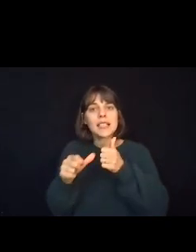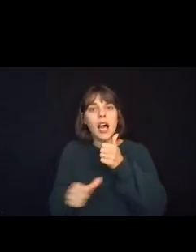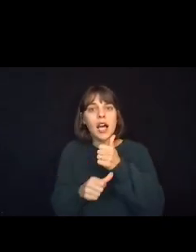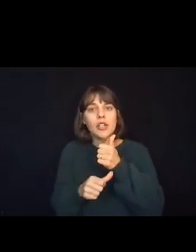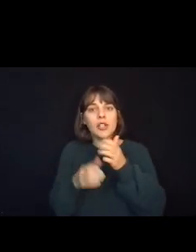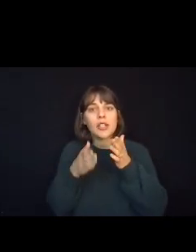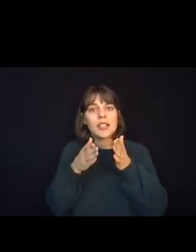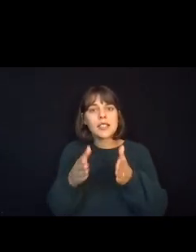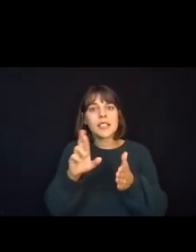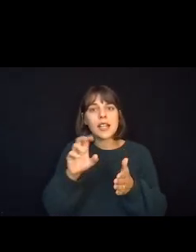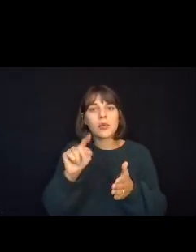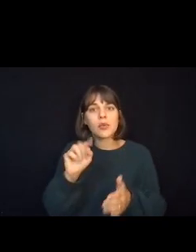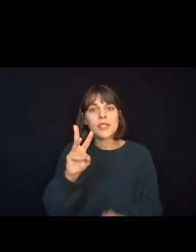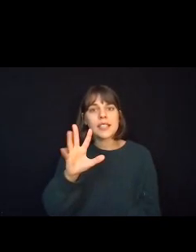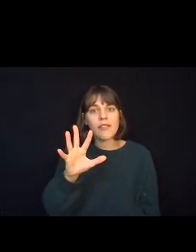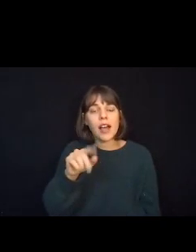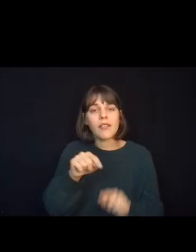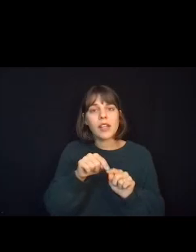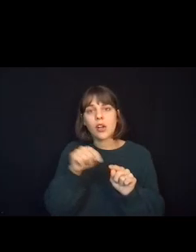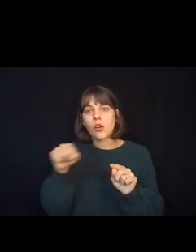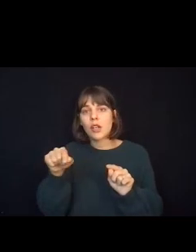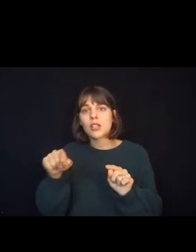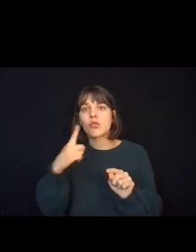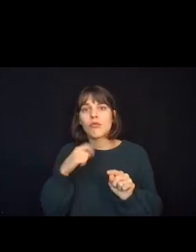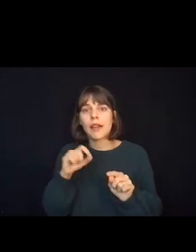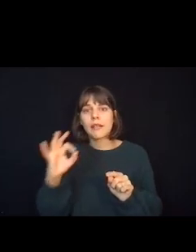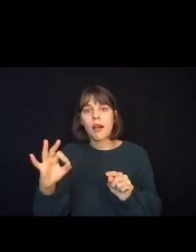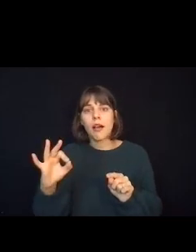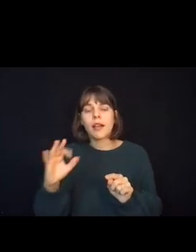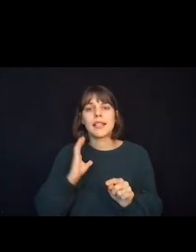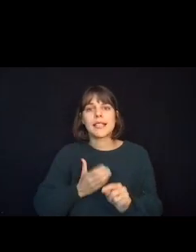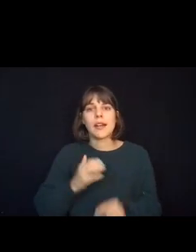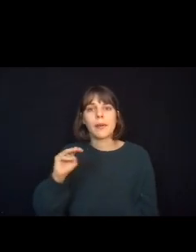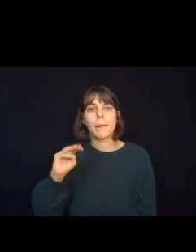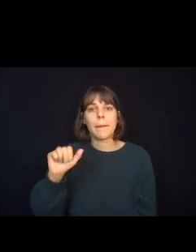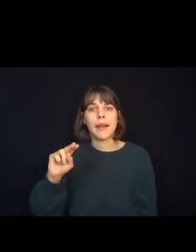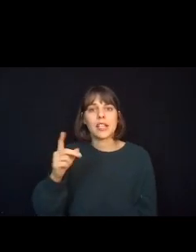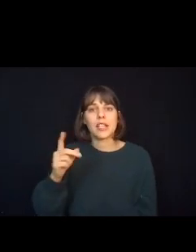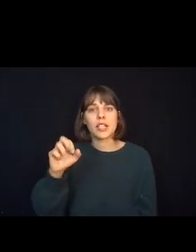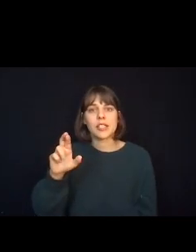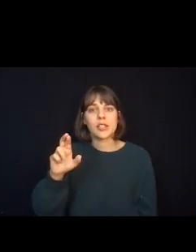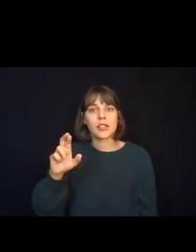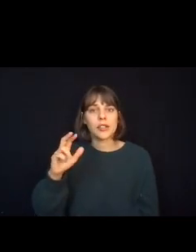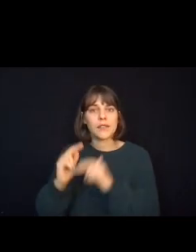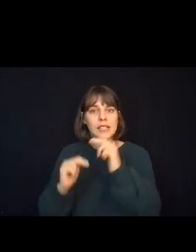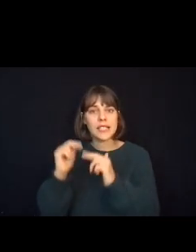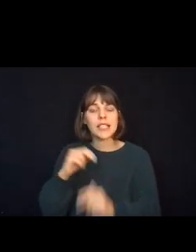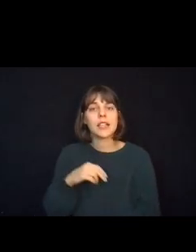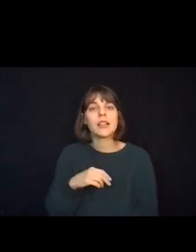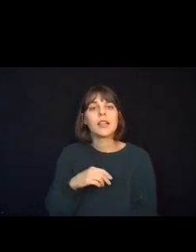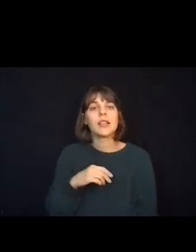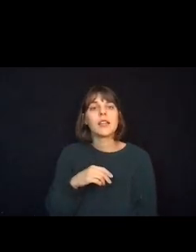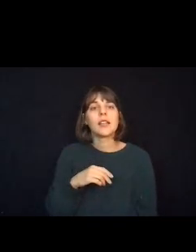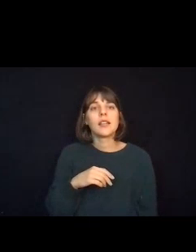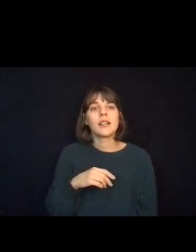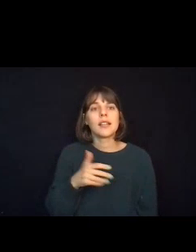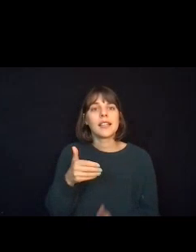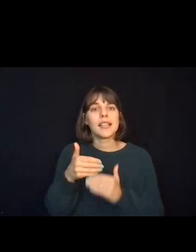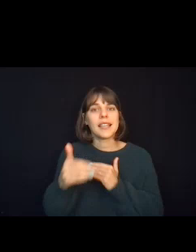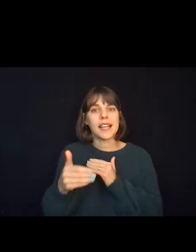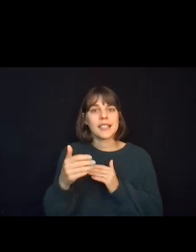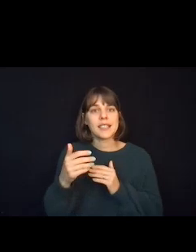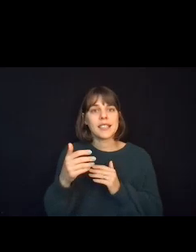there. And then you can see across the street with the red dot is our Manchester facility. And then the next view here